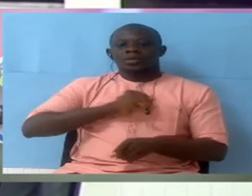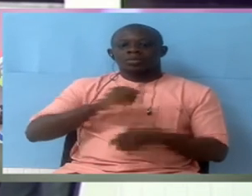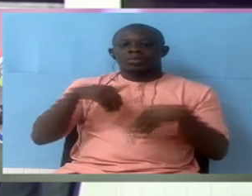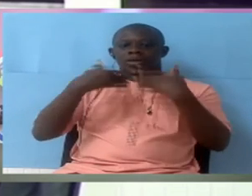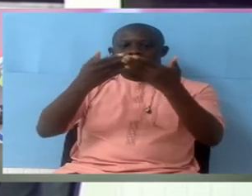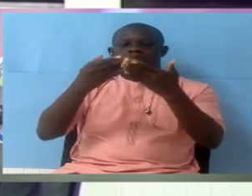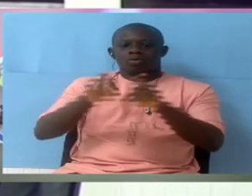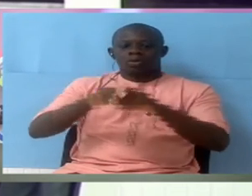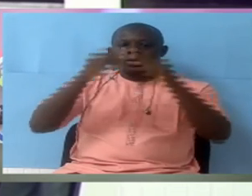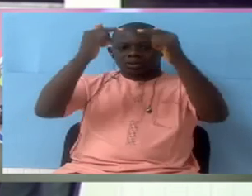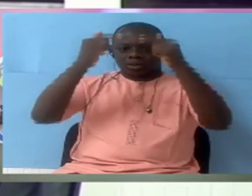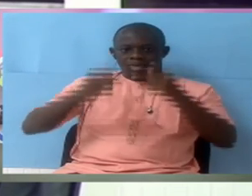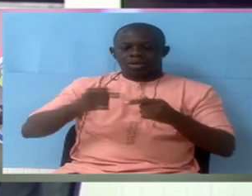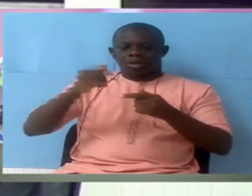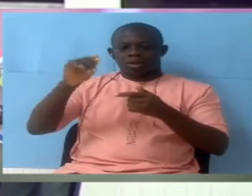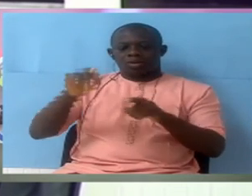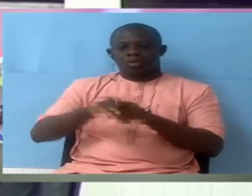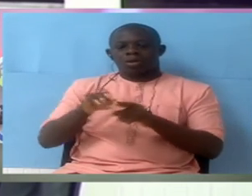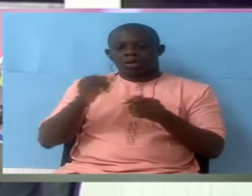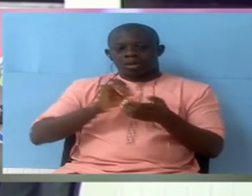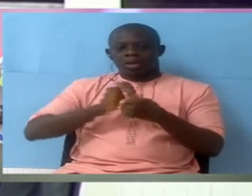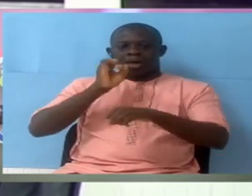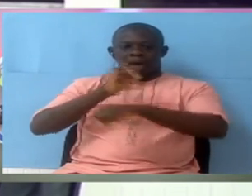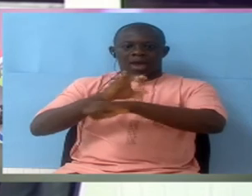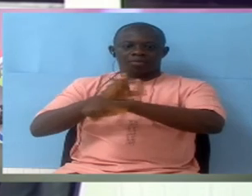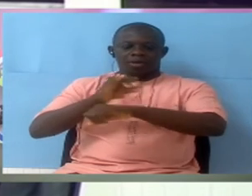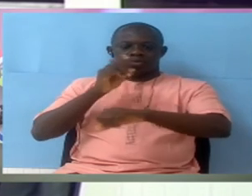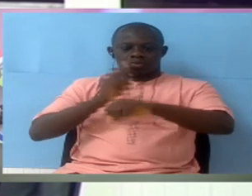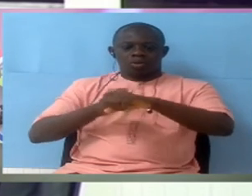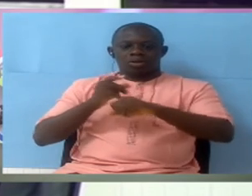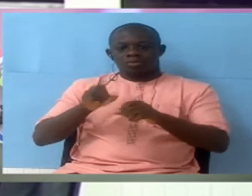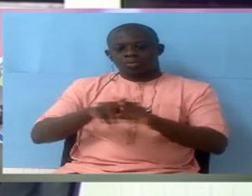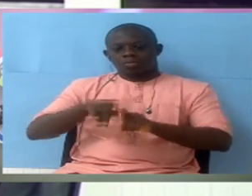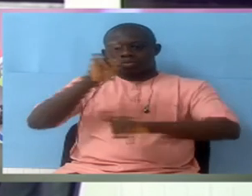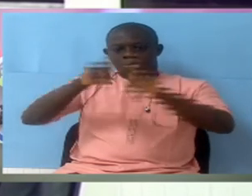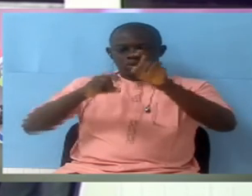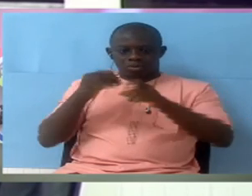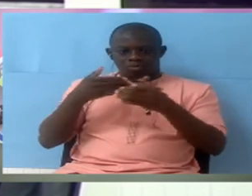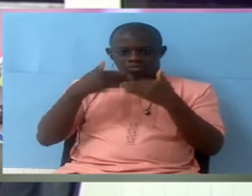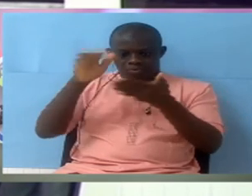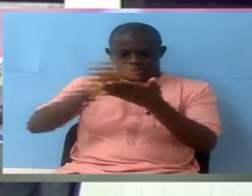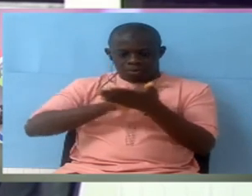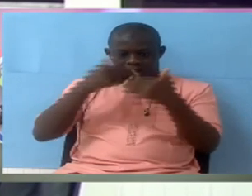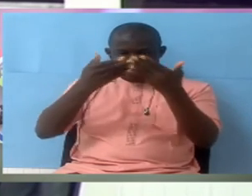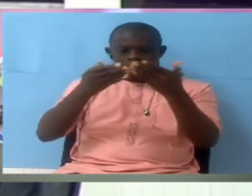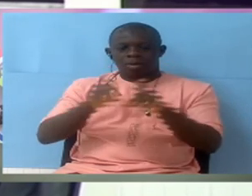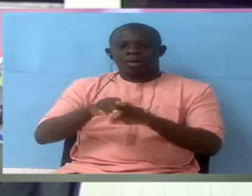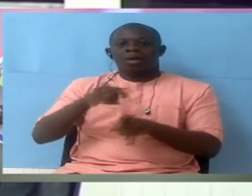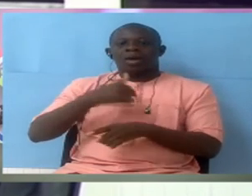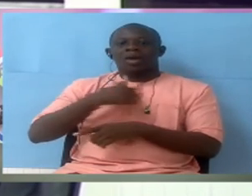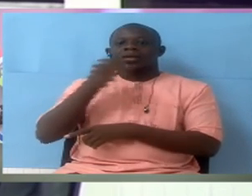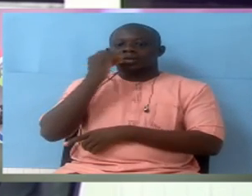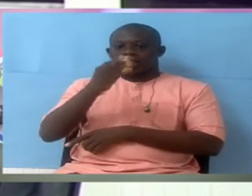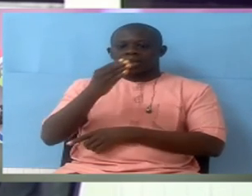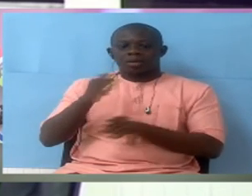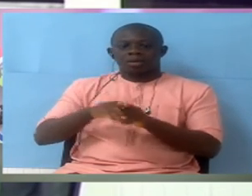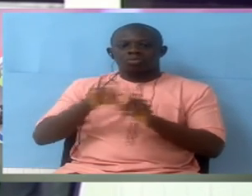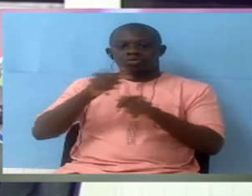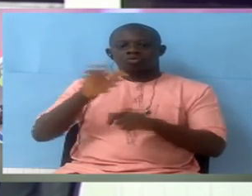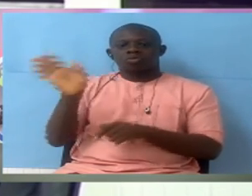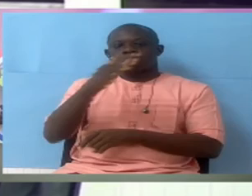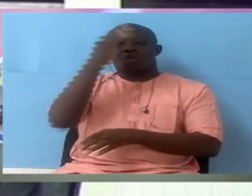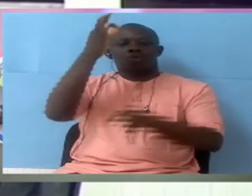cautionary statement. Ci la ma daldi jox na li nga xamne mo laaj ma li ma wara binda. I said then I'm going to court